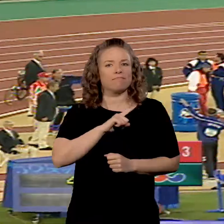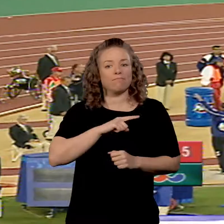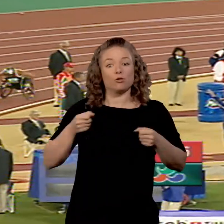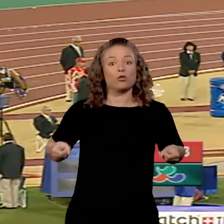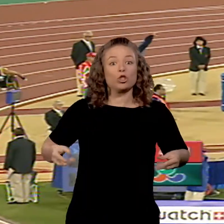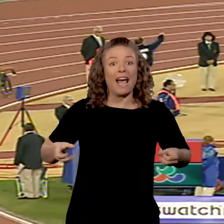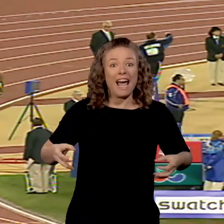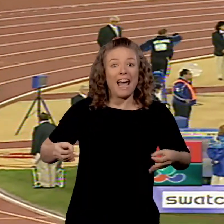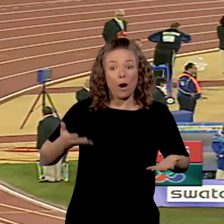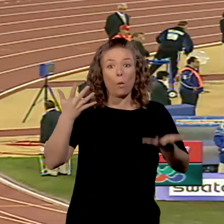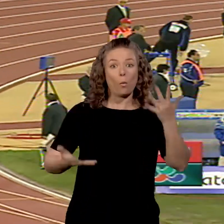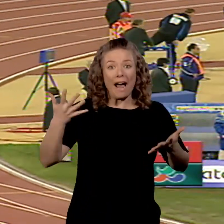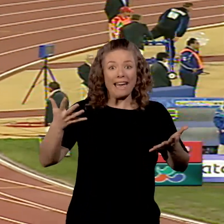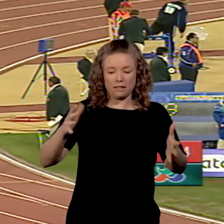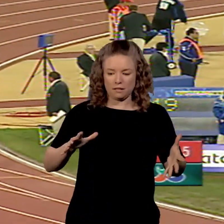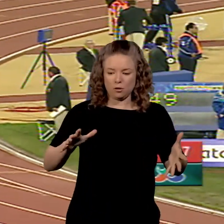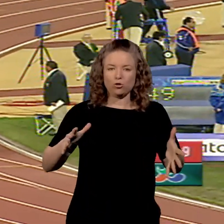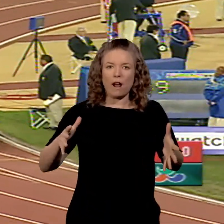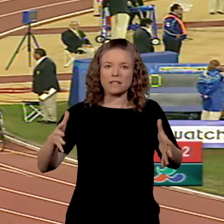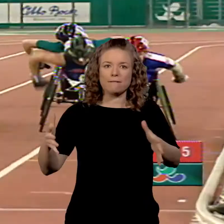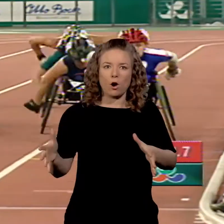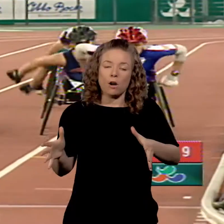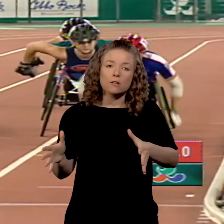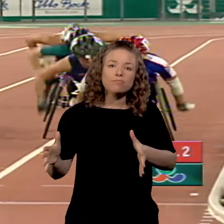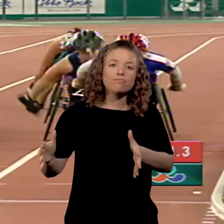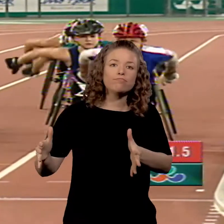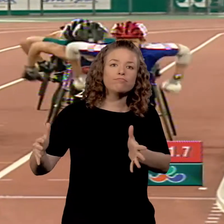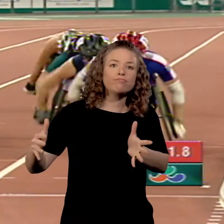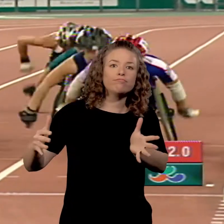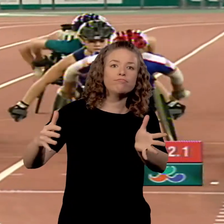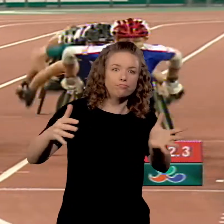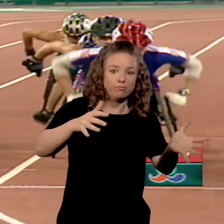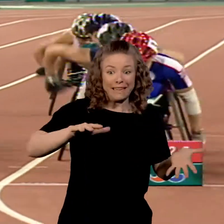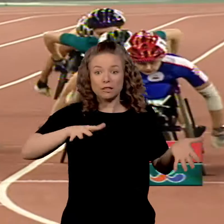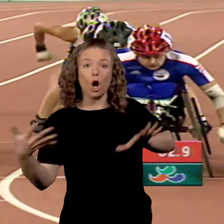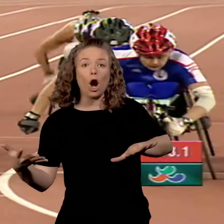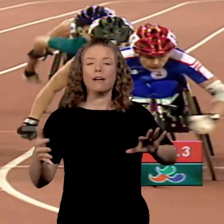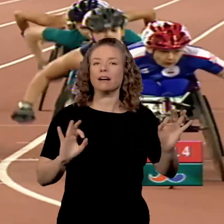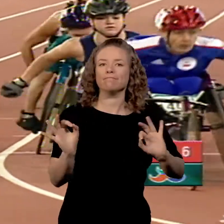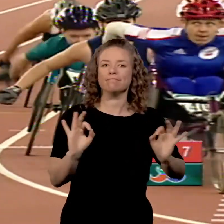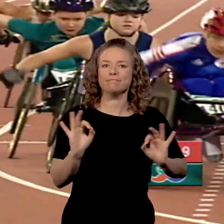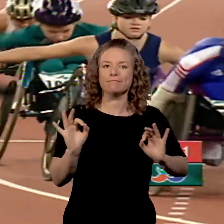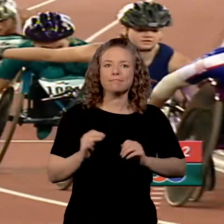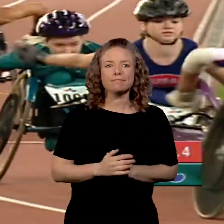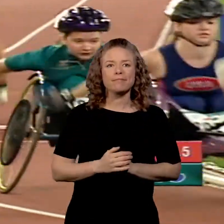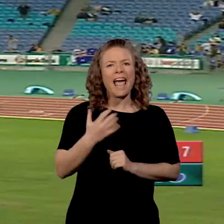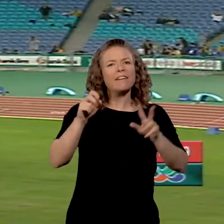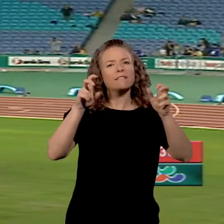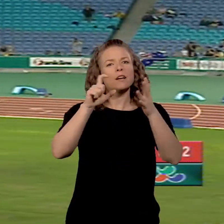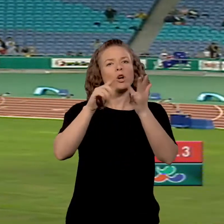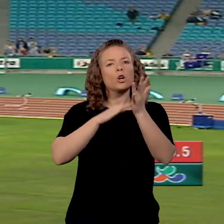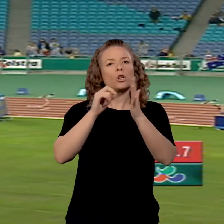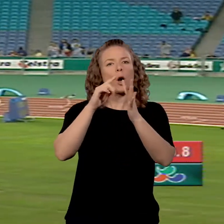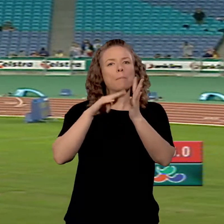track, as the weight is transferred to the outside wheel. Chairs are fitted with a compensator, which is hit by the athlete at the start